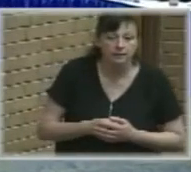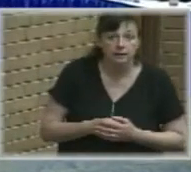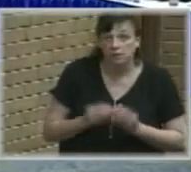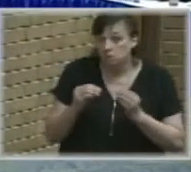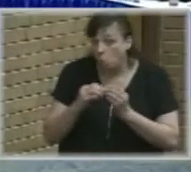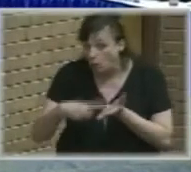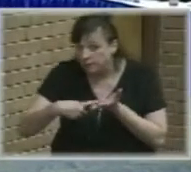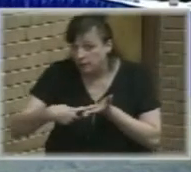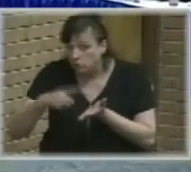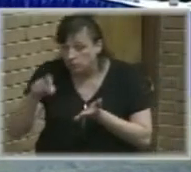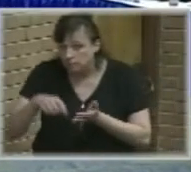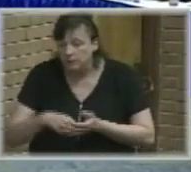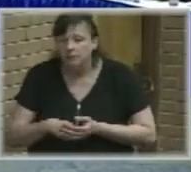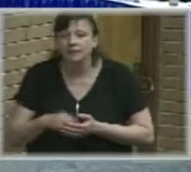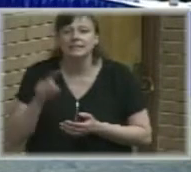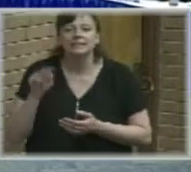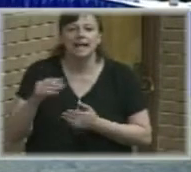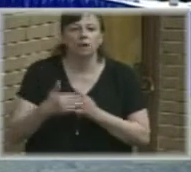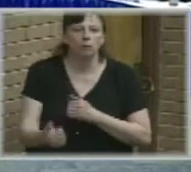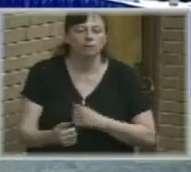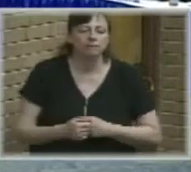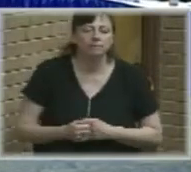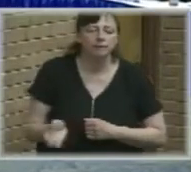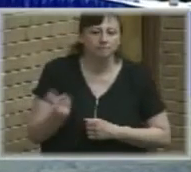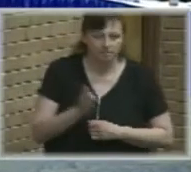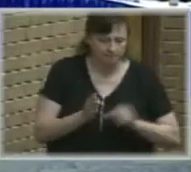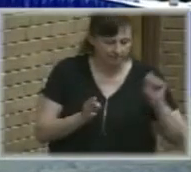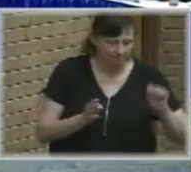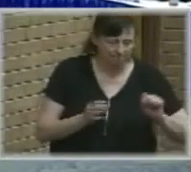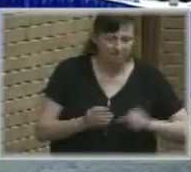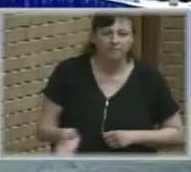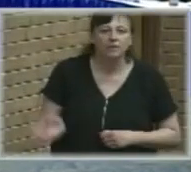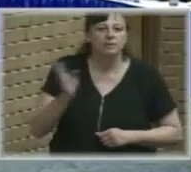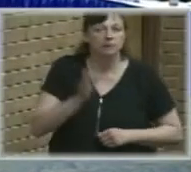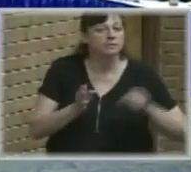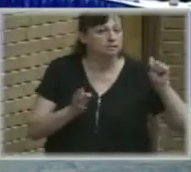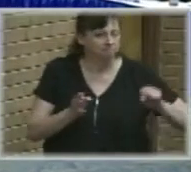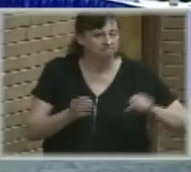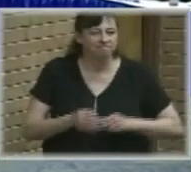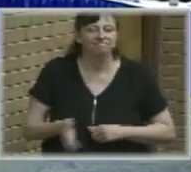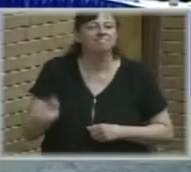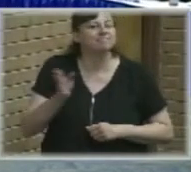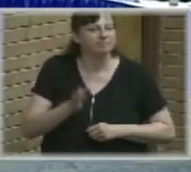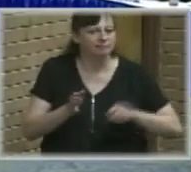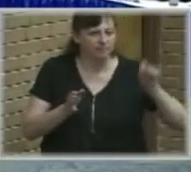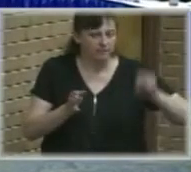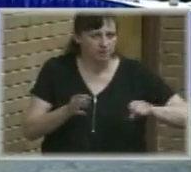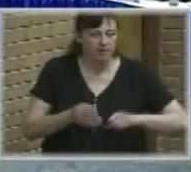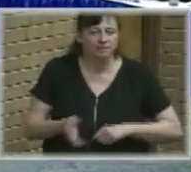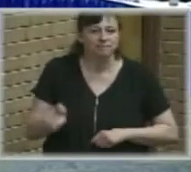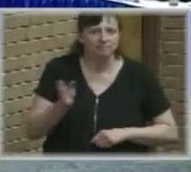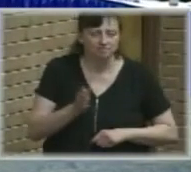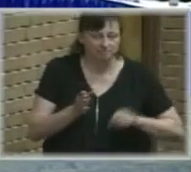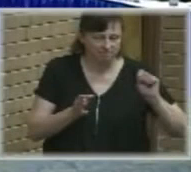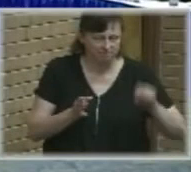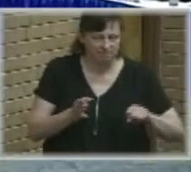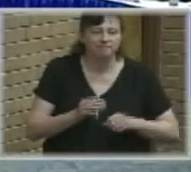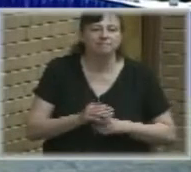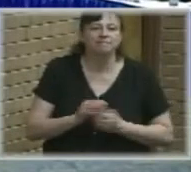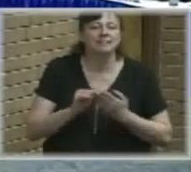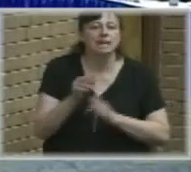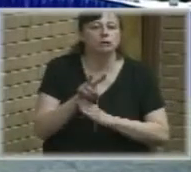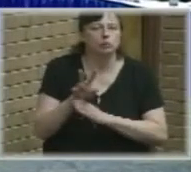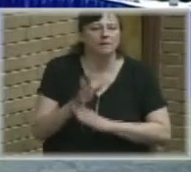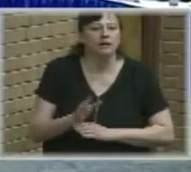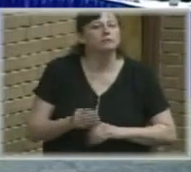Further discussion? Dan, please call the roll. Councilmember DePonzio? Aye. Councilmember Werner? Aye. Councilmember Wilt? Aye. Councilmember Corrado?